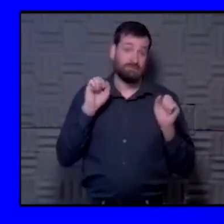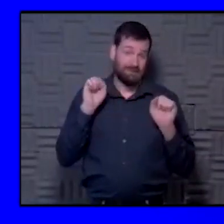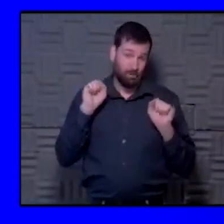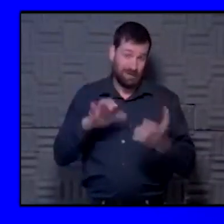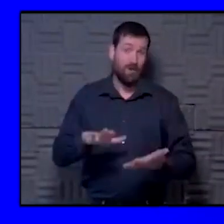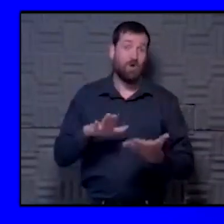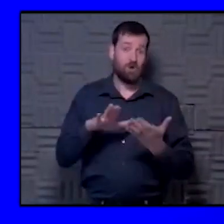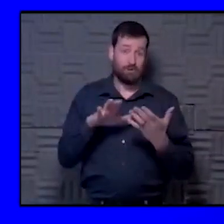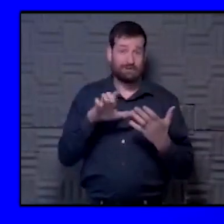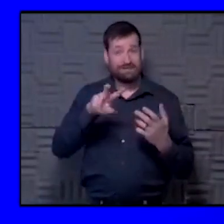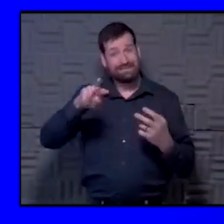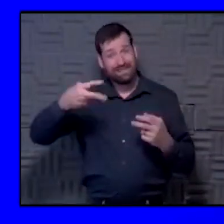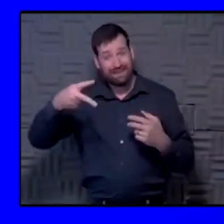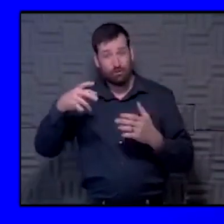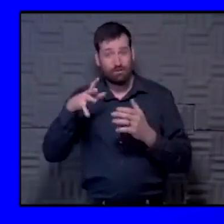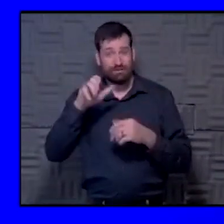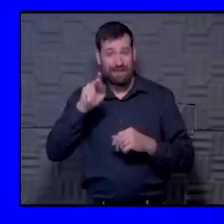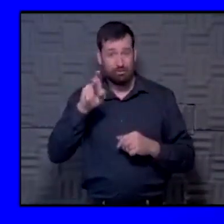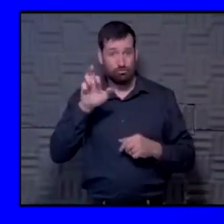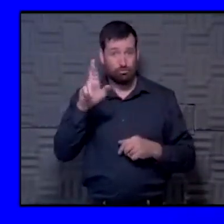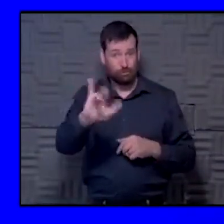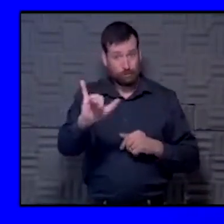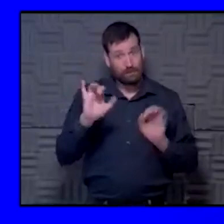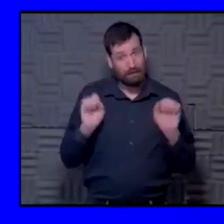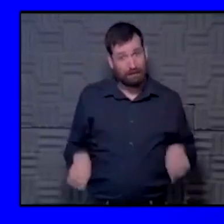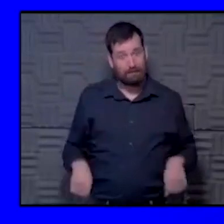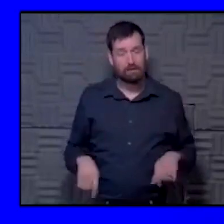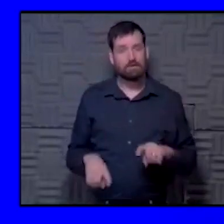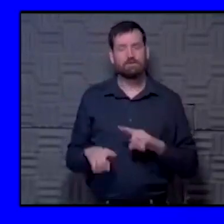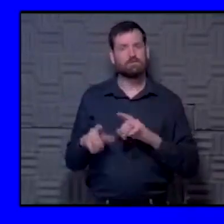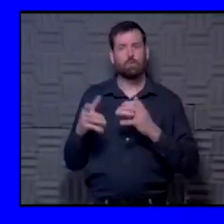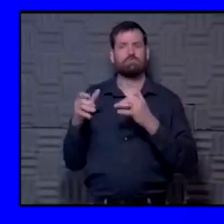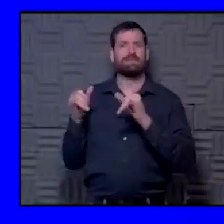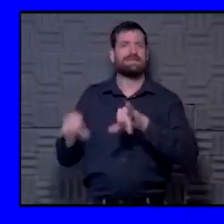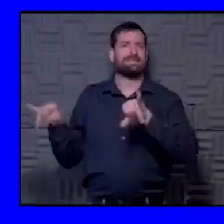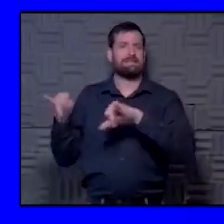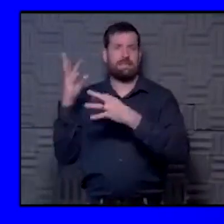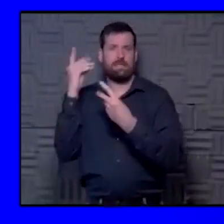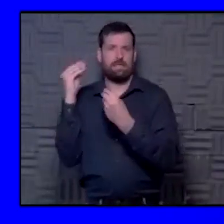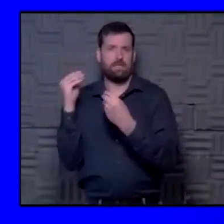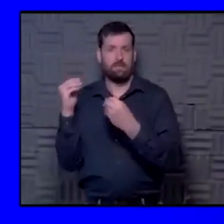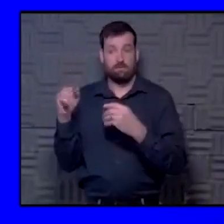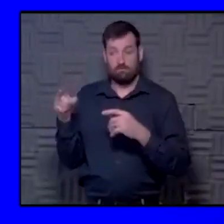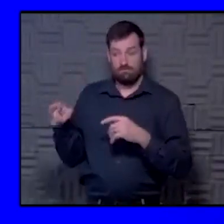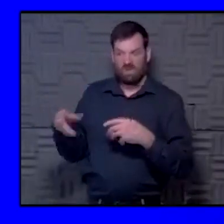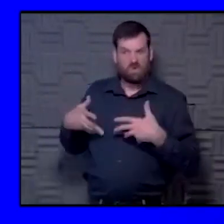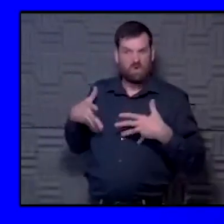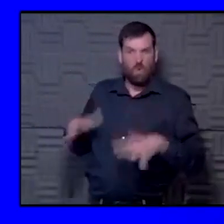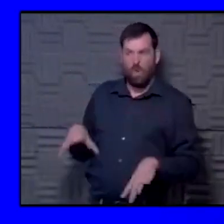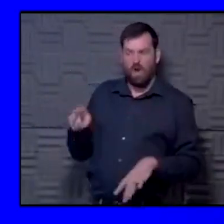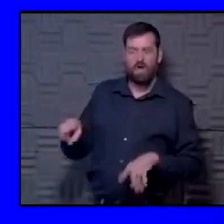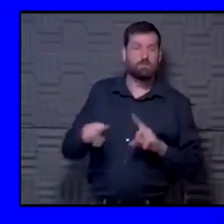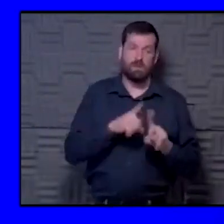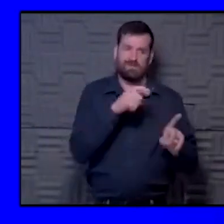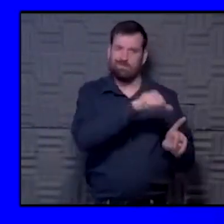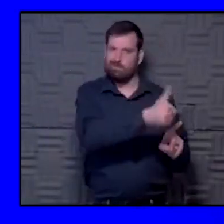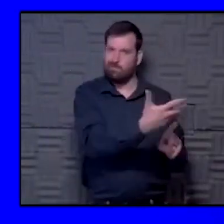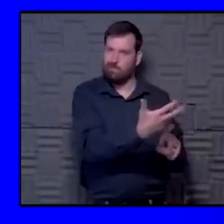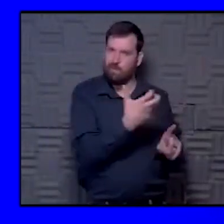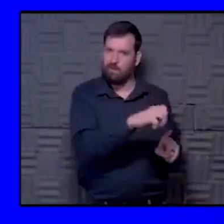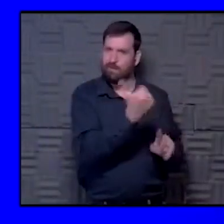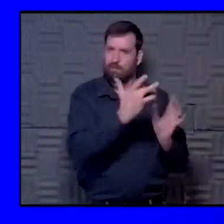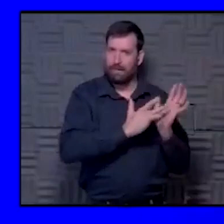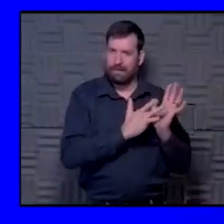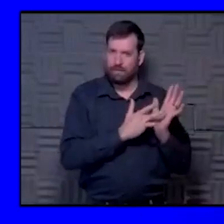So, just be consistent in your thinking and not wanting one because of this, but you're willing to get all these other things that carry higher risk.